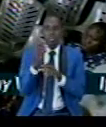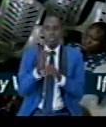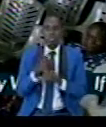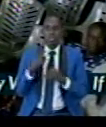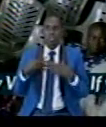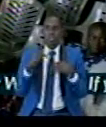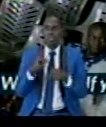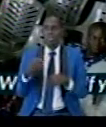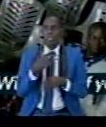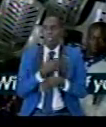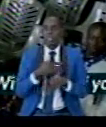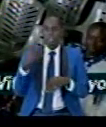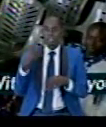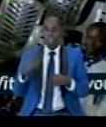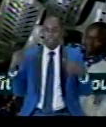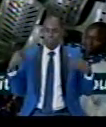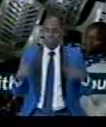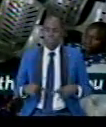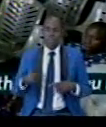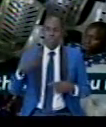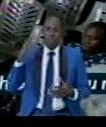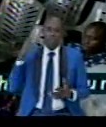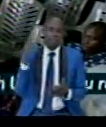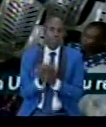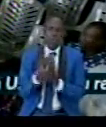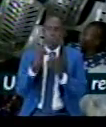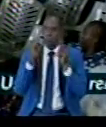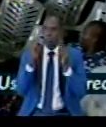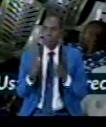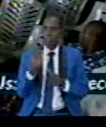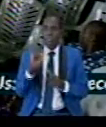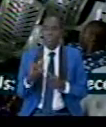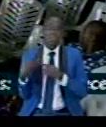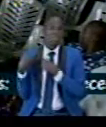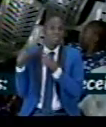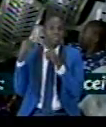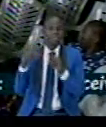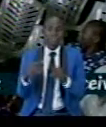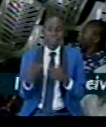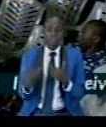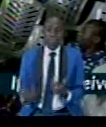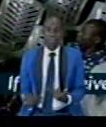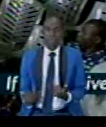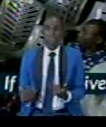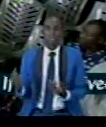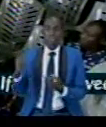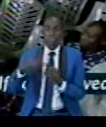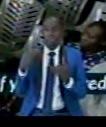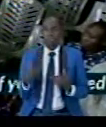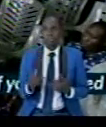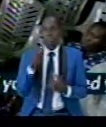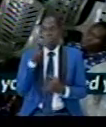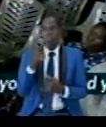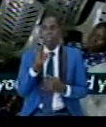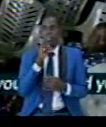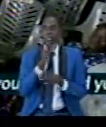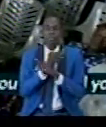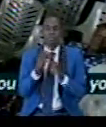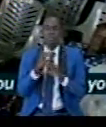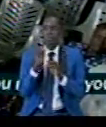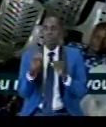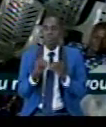pain instantly ceased. And since then, up till now, she's free. She no longer experiences those